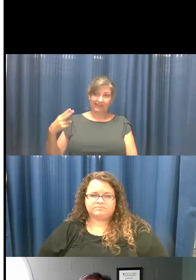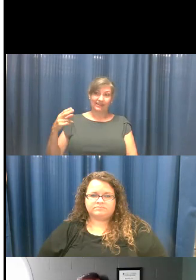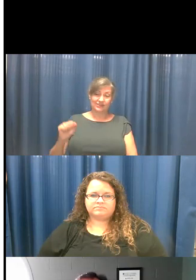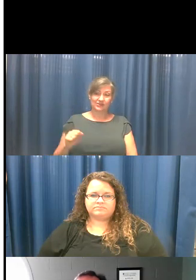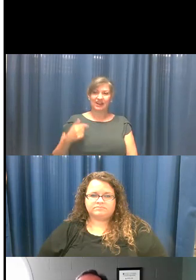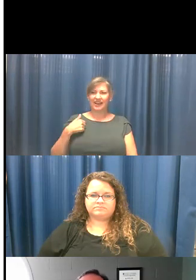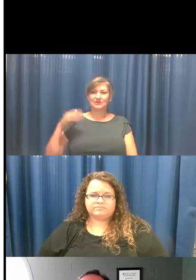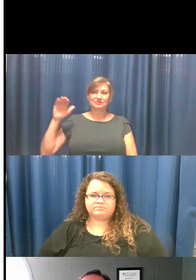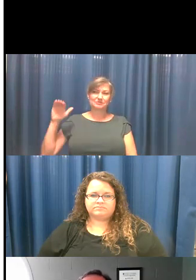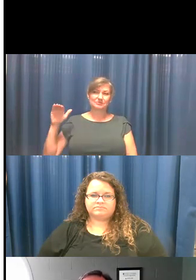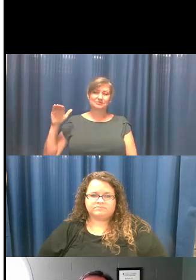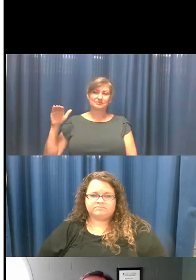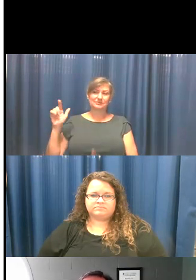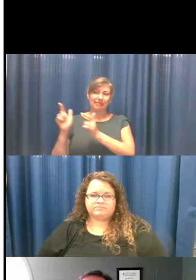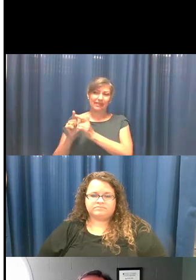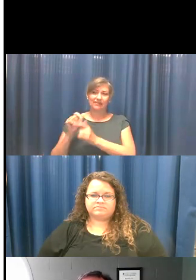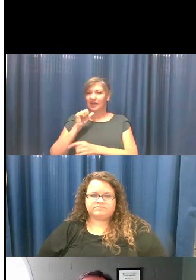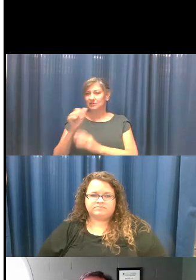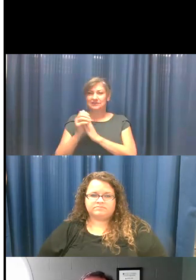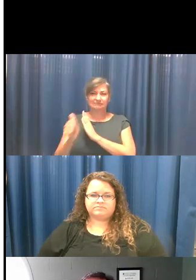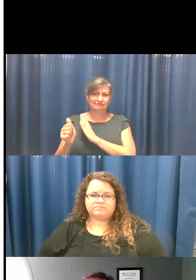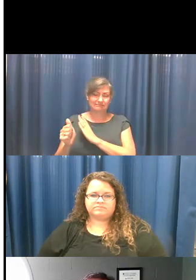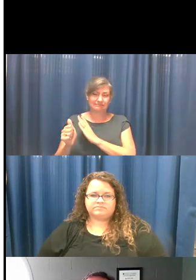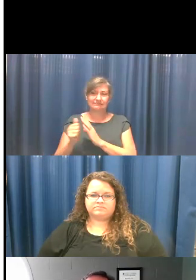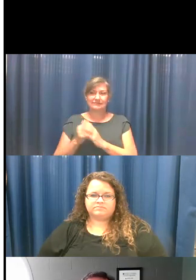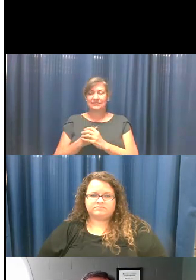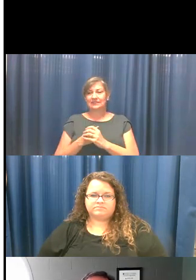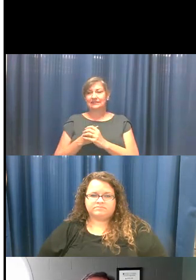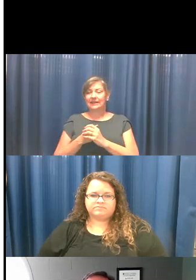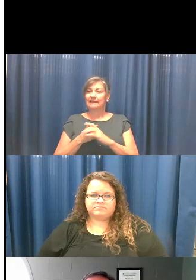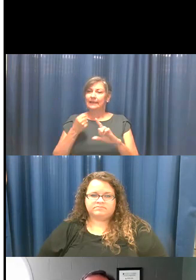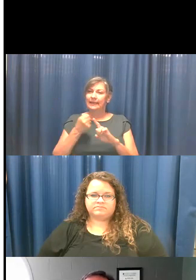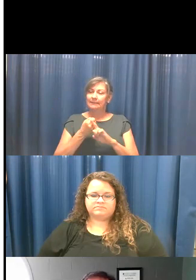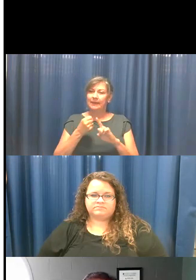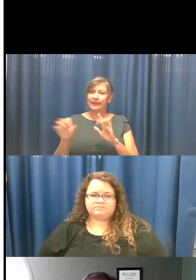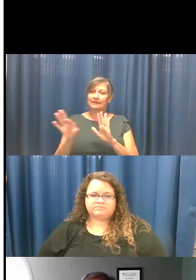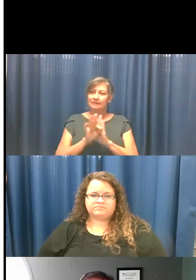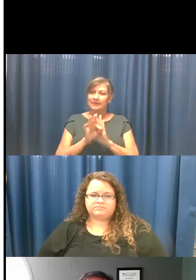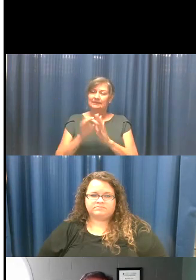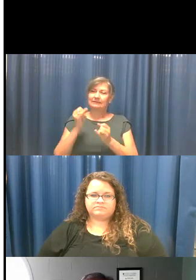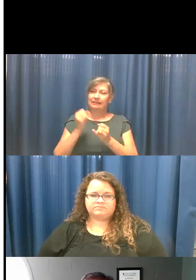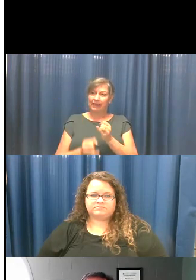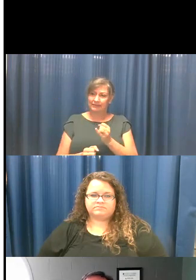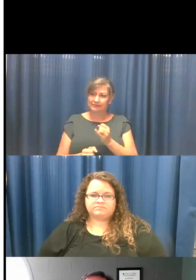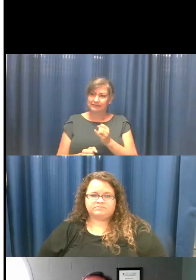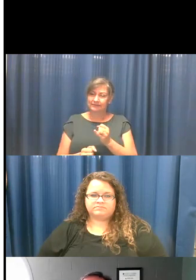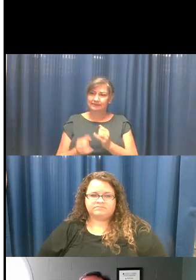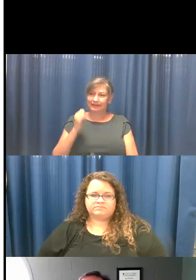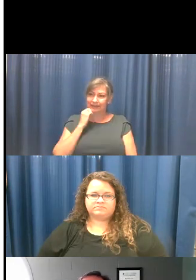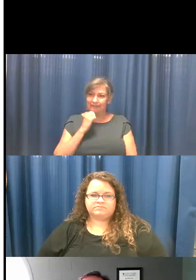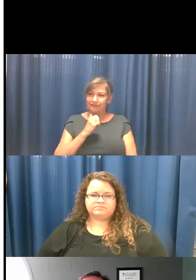little guy, I wasn't very good. And the impact of being picked last day after